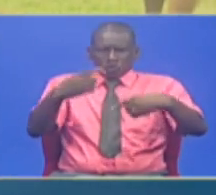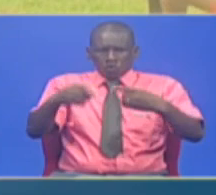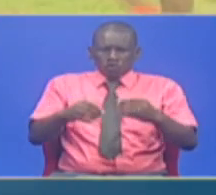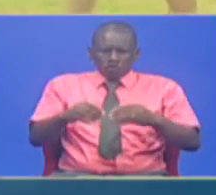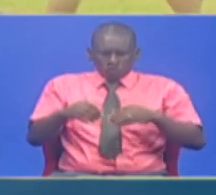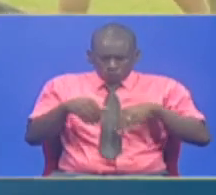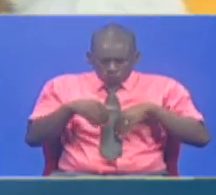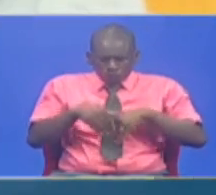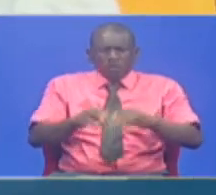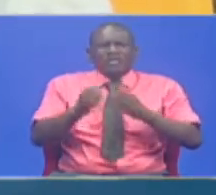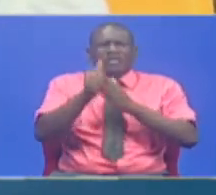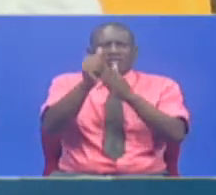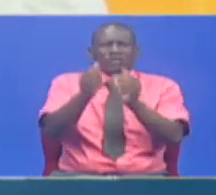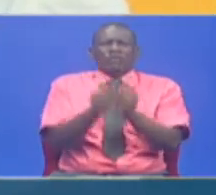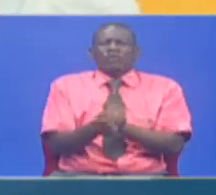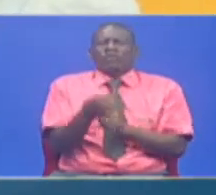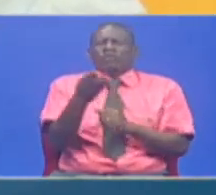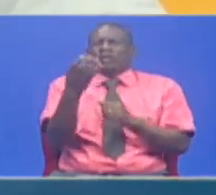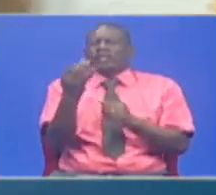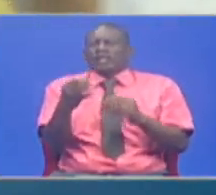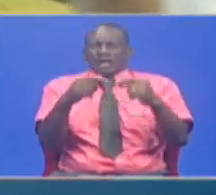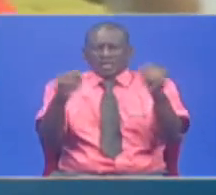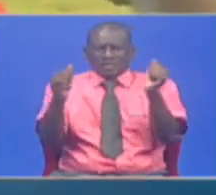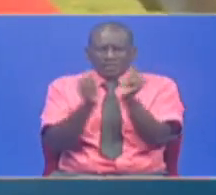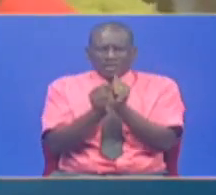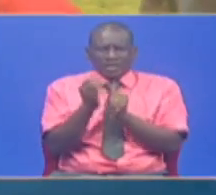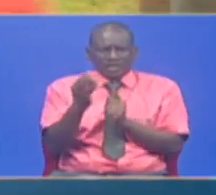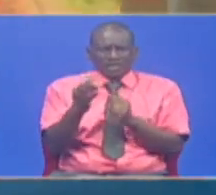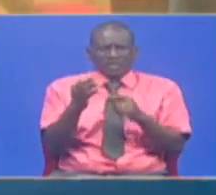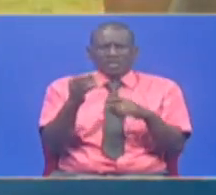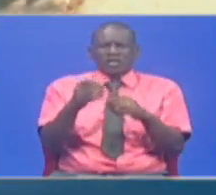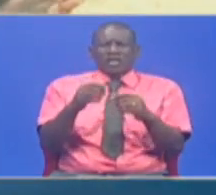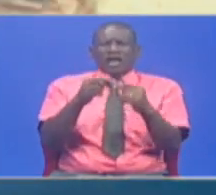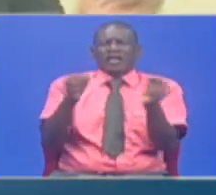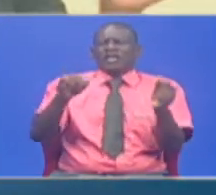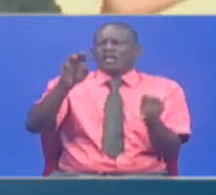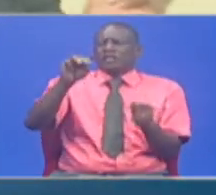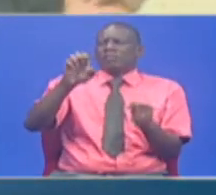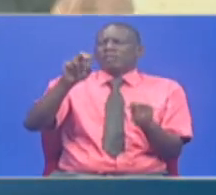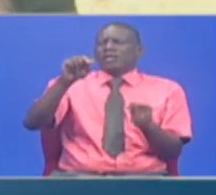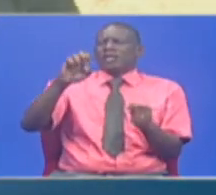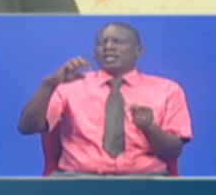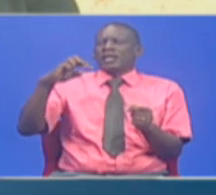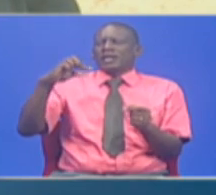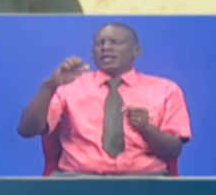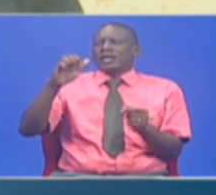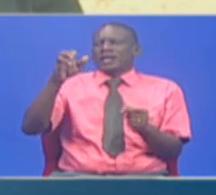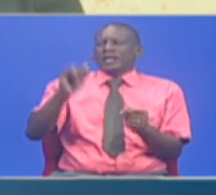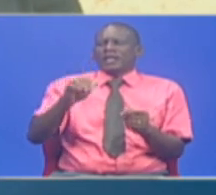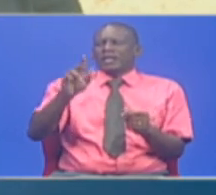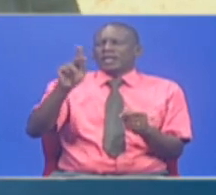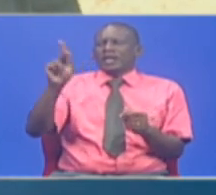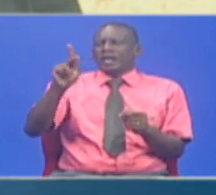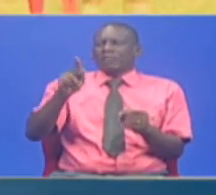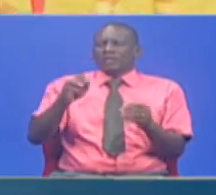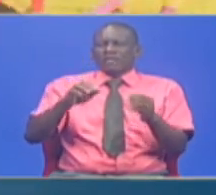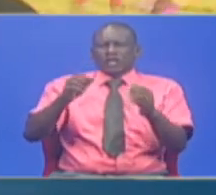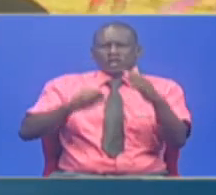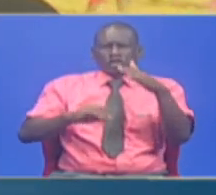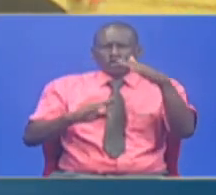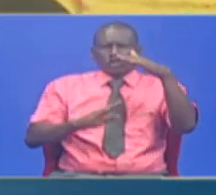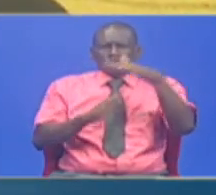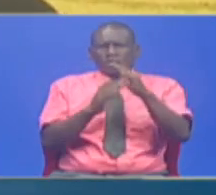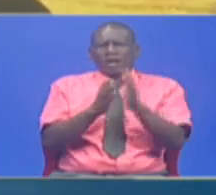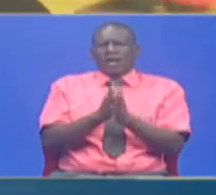with a 43-13 beating of visiting Menengai Oilers. Kabras are top of the log on 70 points, with KCB second